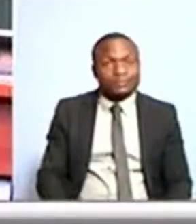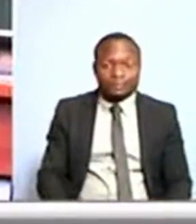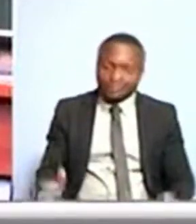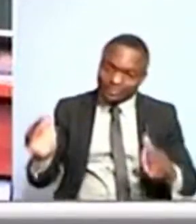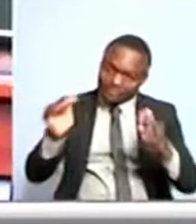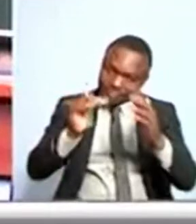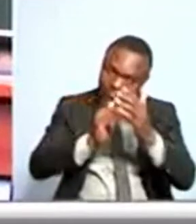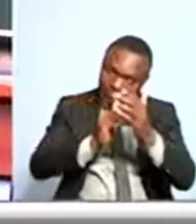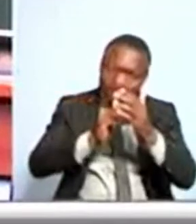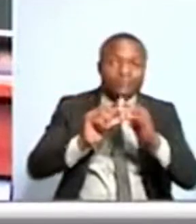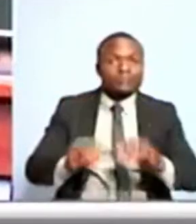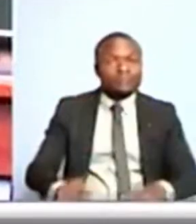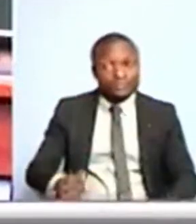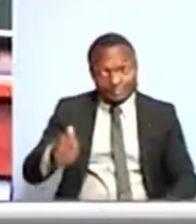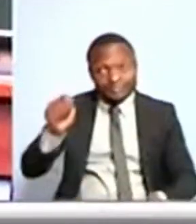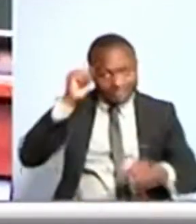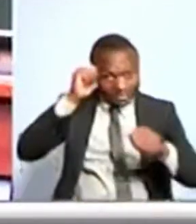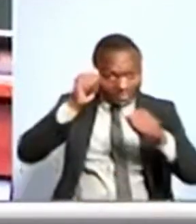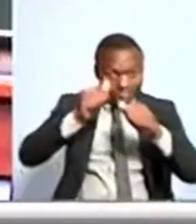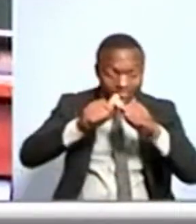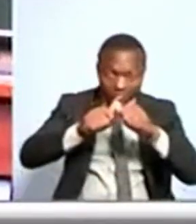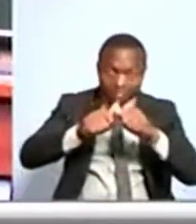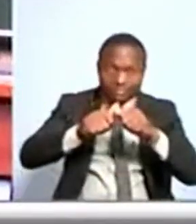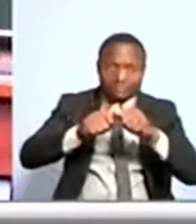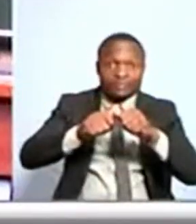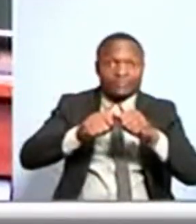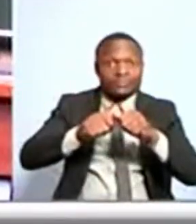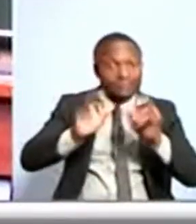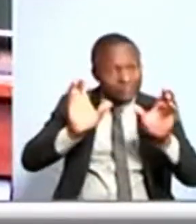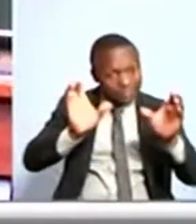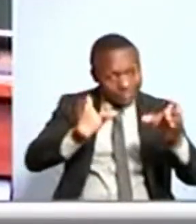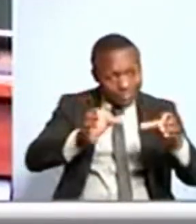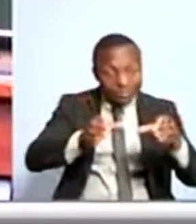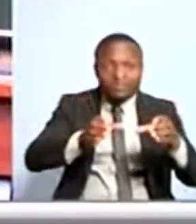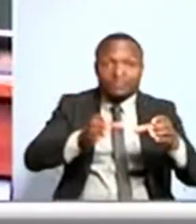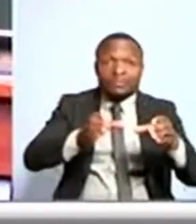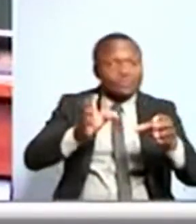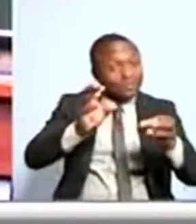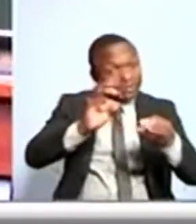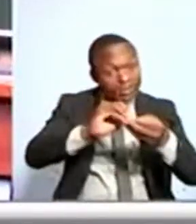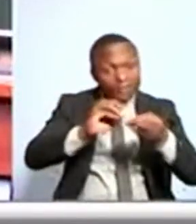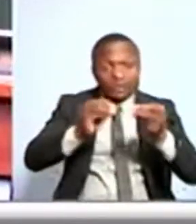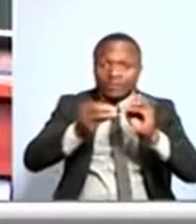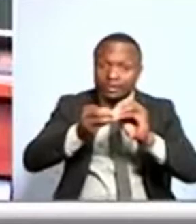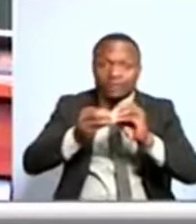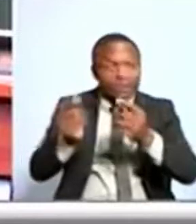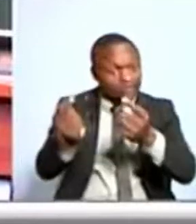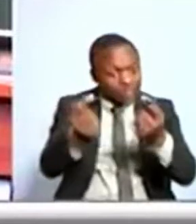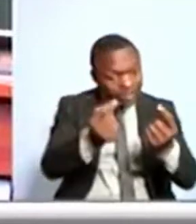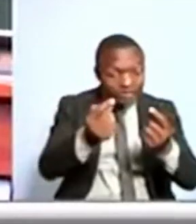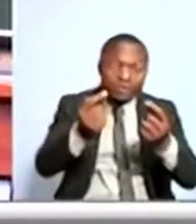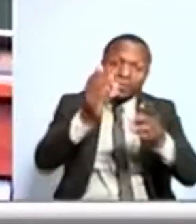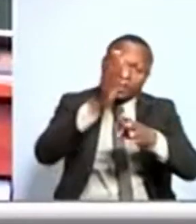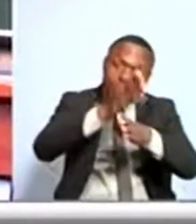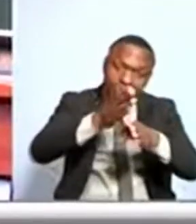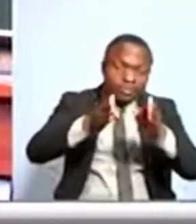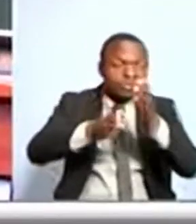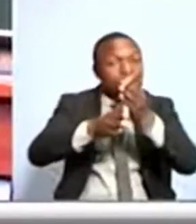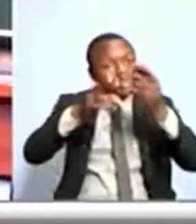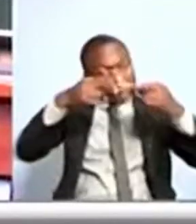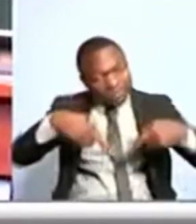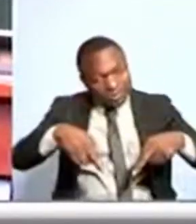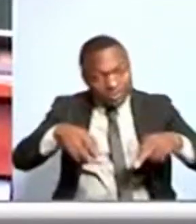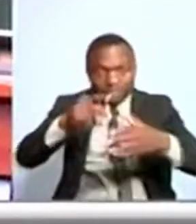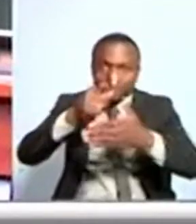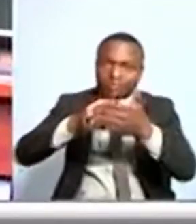Again, I agree with them that in a number of cases, whether it is buildings, whether it is roads, what we have